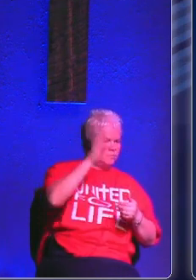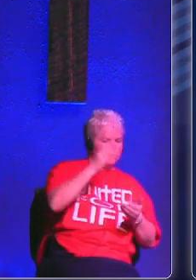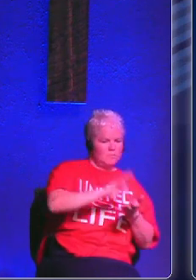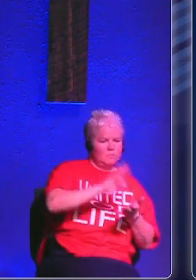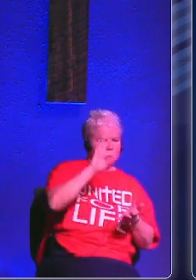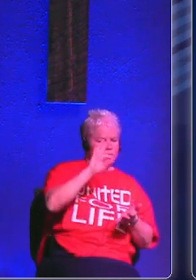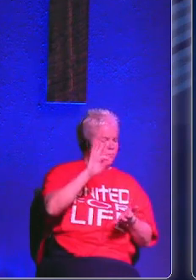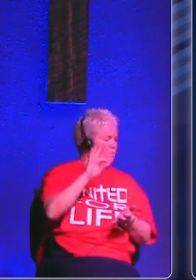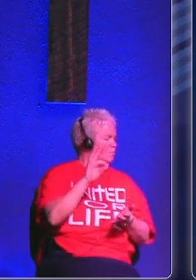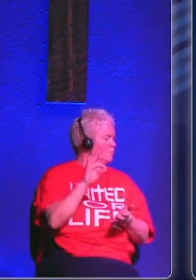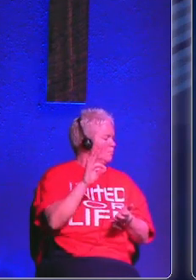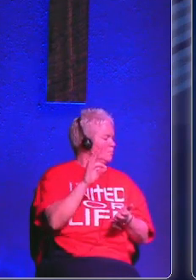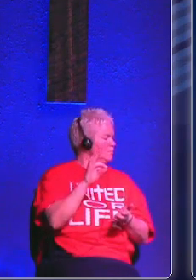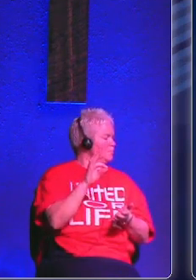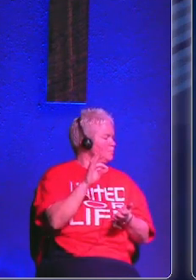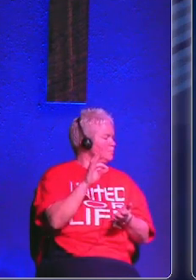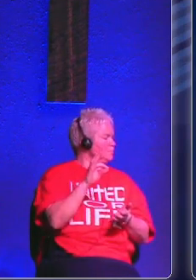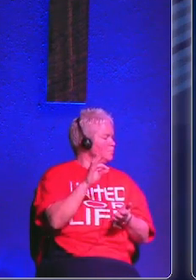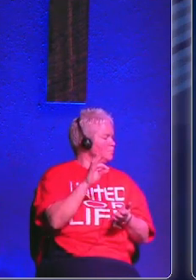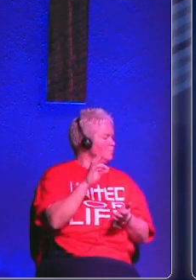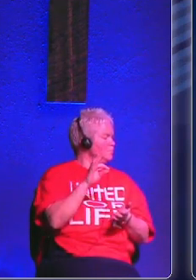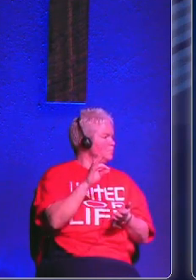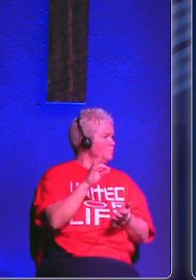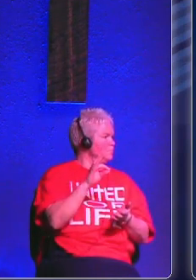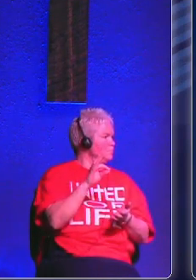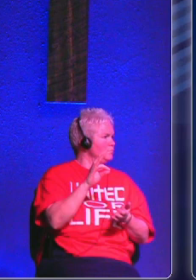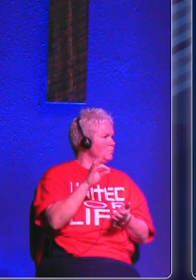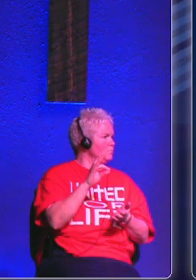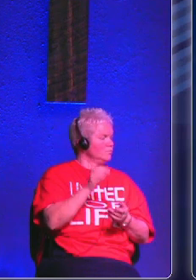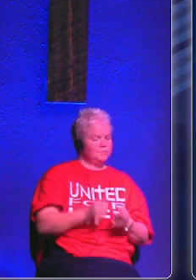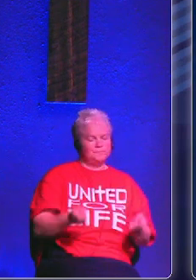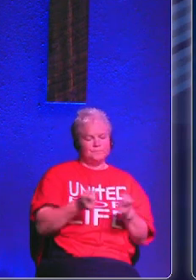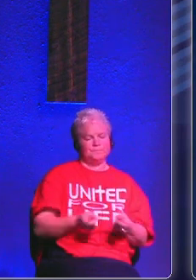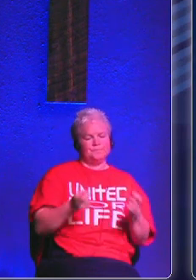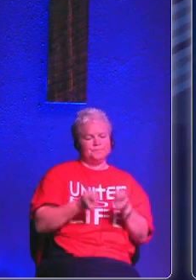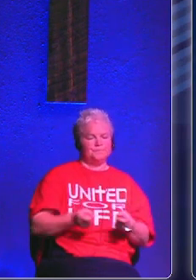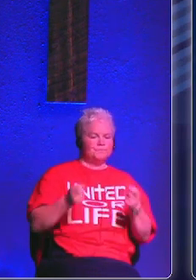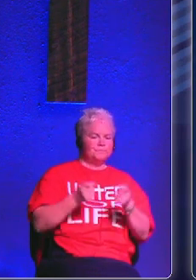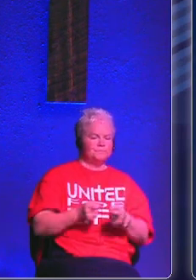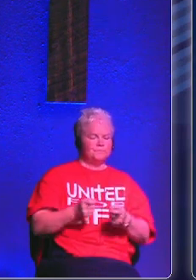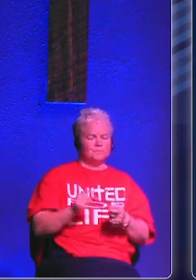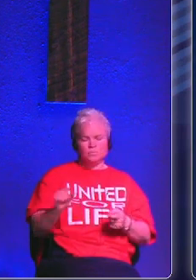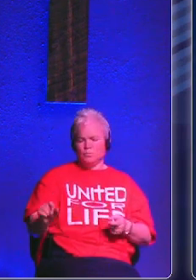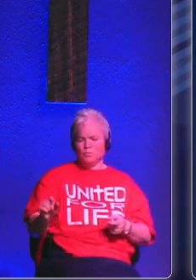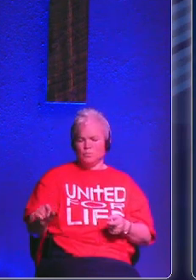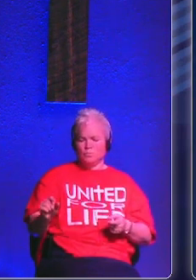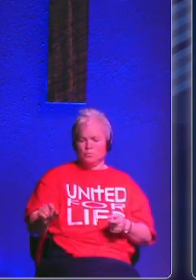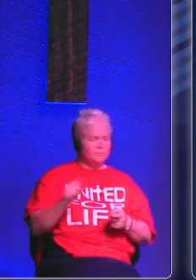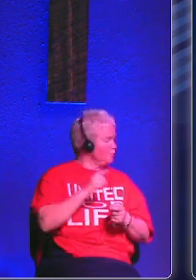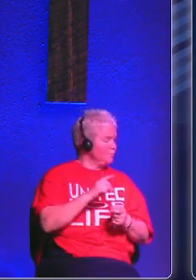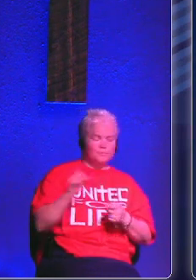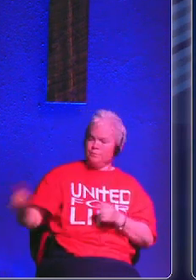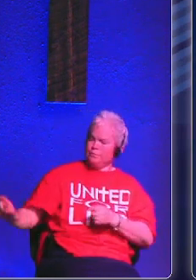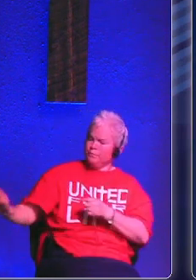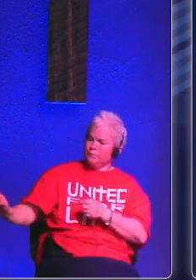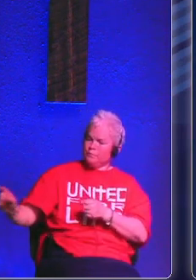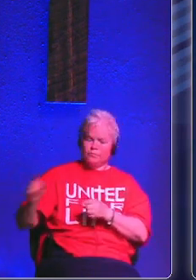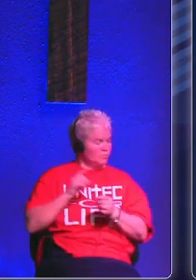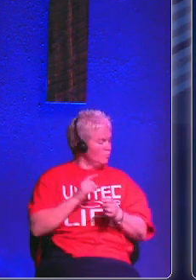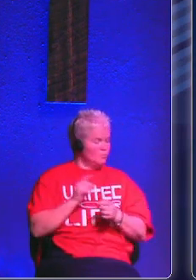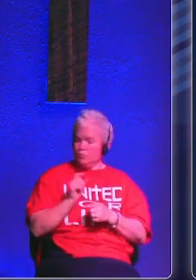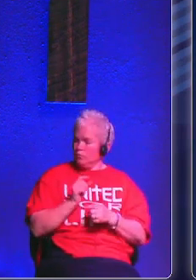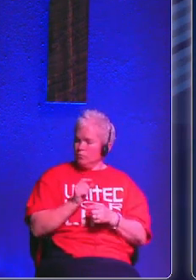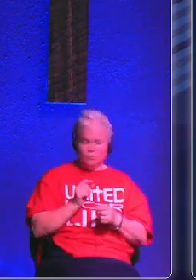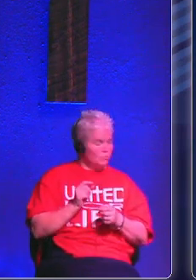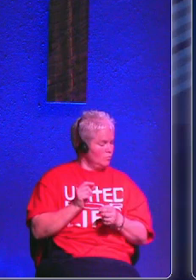so love? I love to hang on to. There's little sins over here and just distractions over here. And I